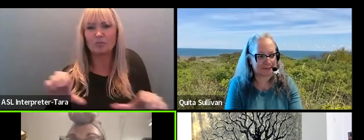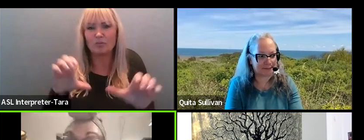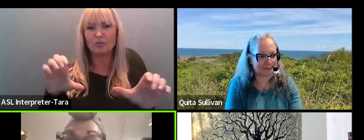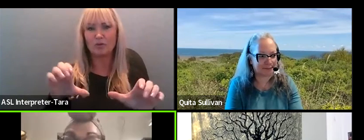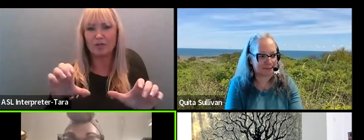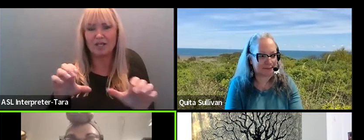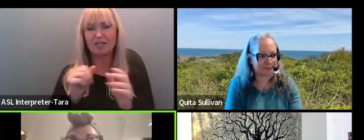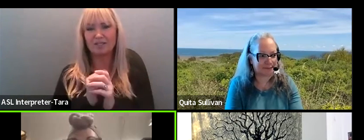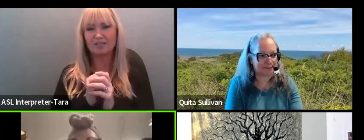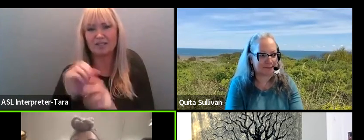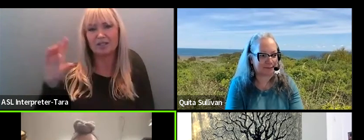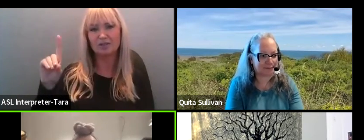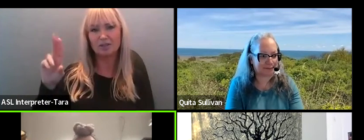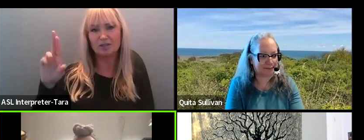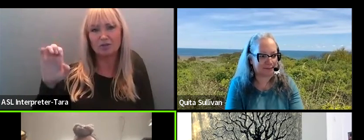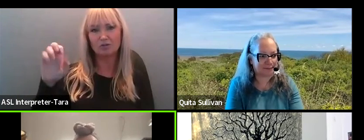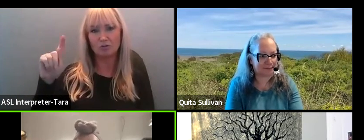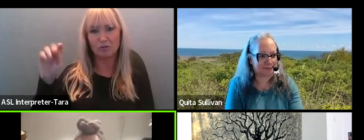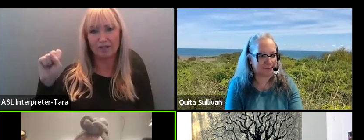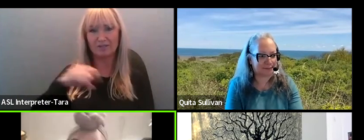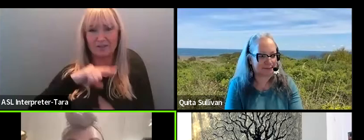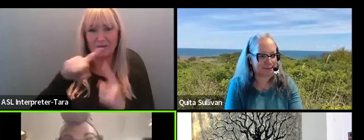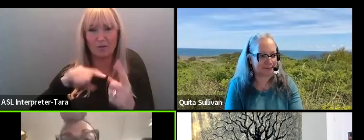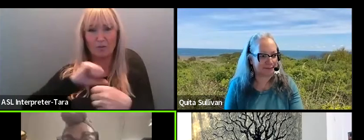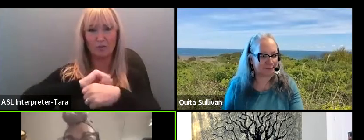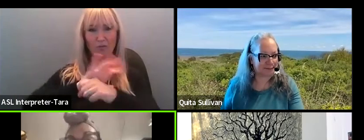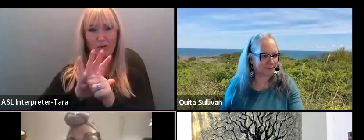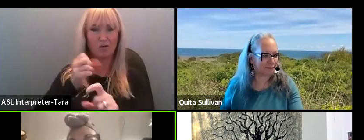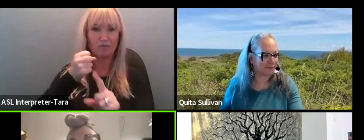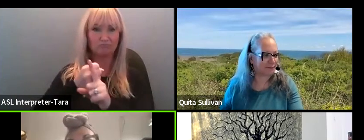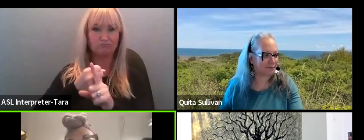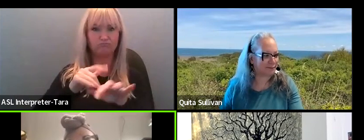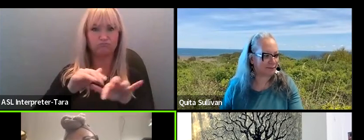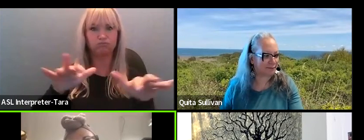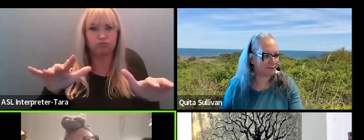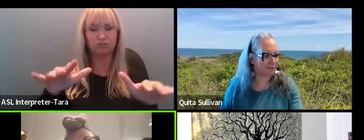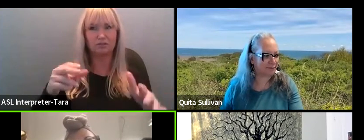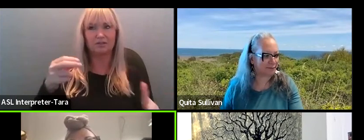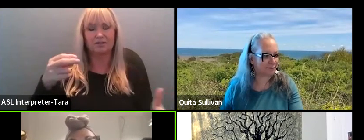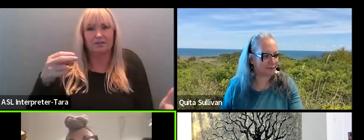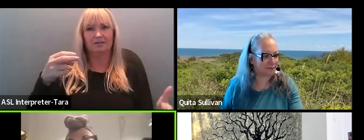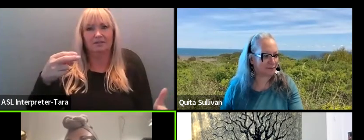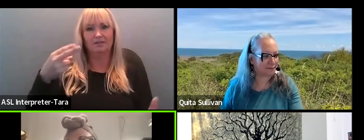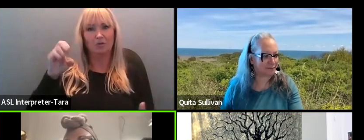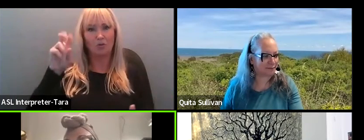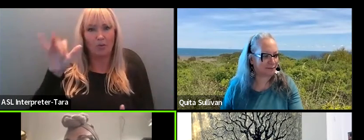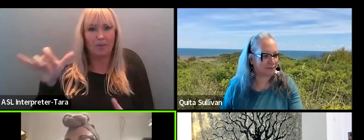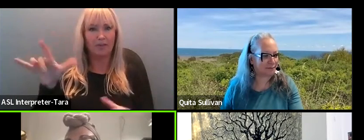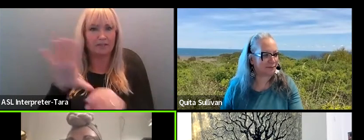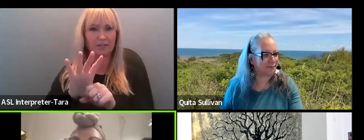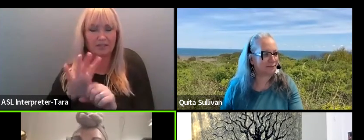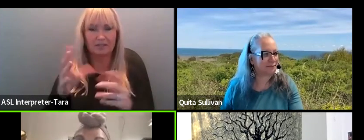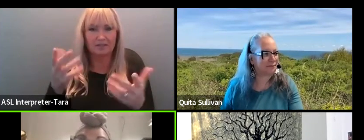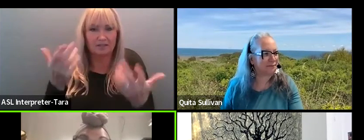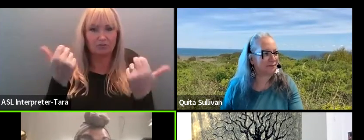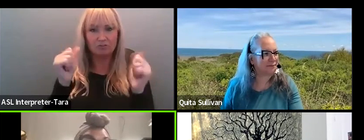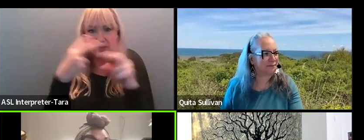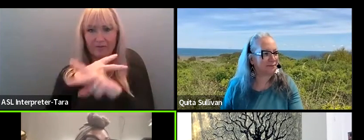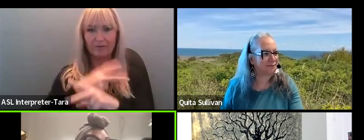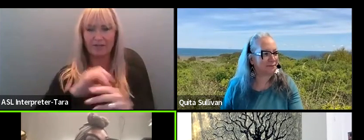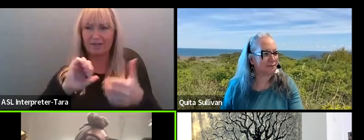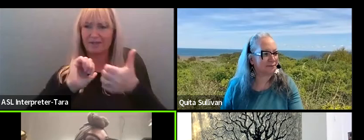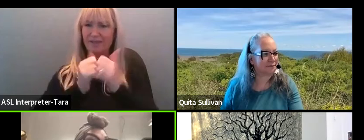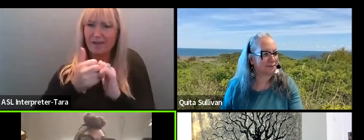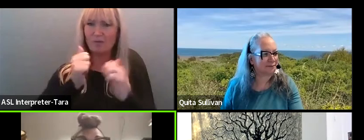When the pandemic hit, it was like, holy shit, right? All of us were trying to figure out how to do